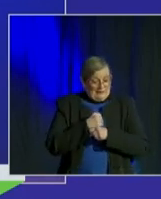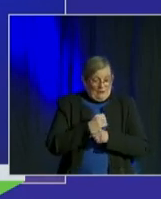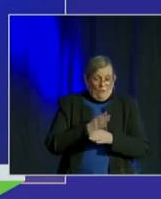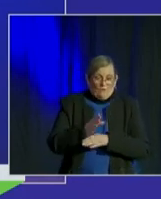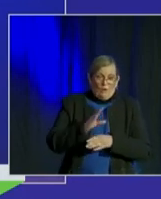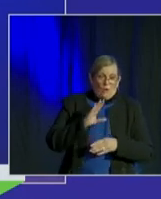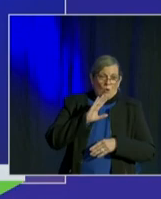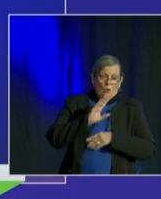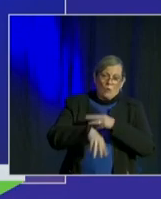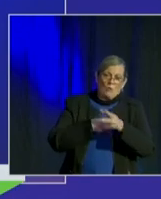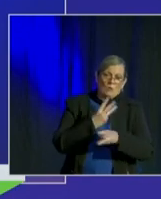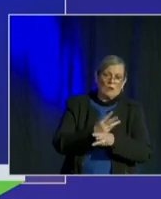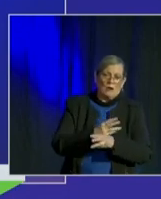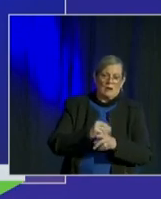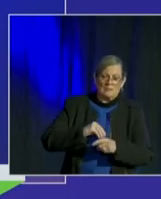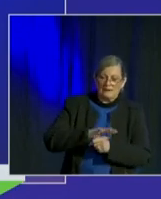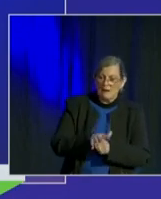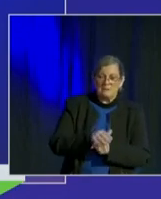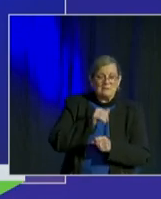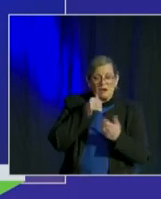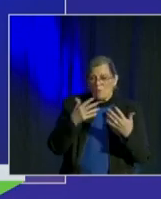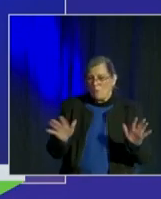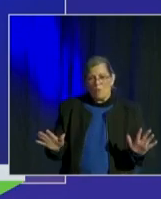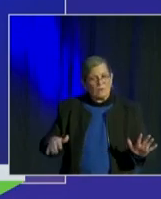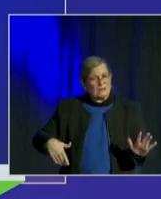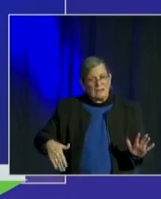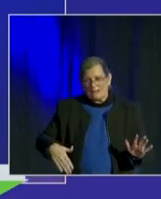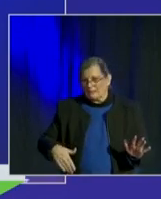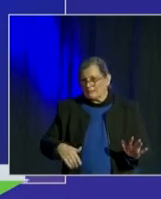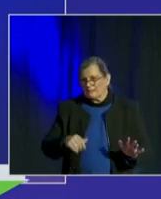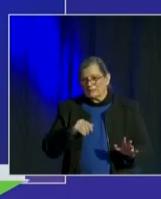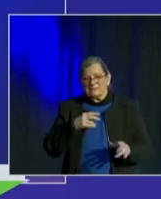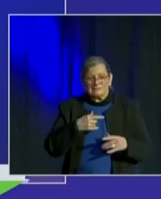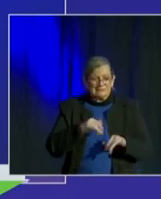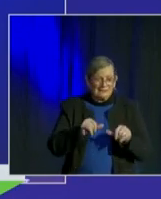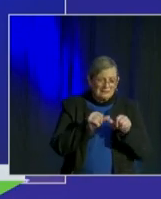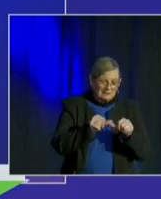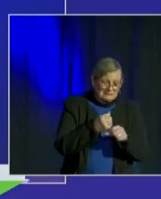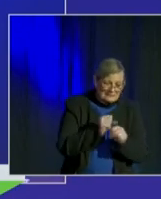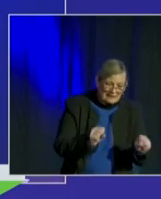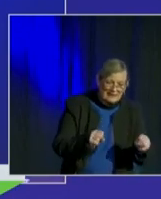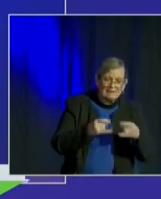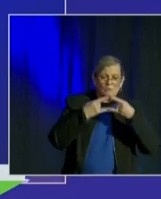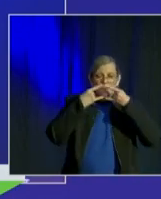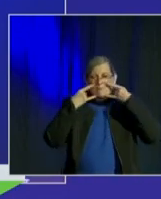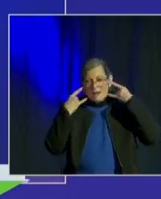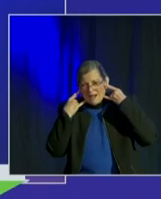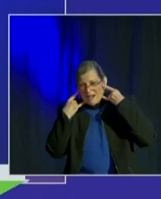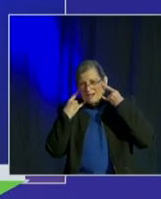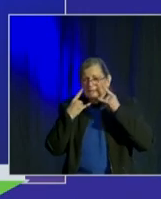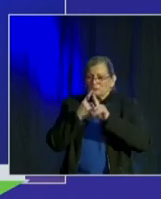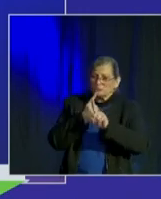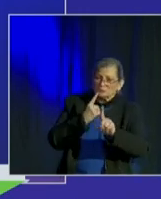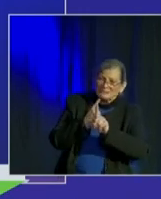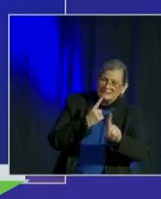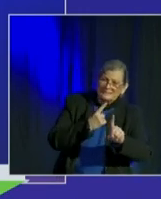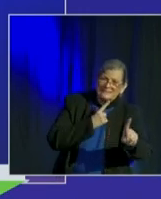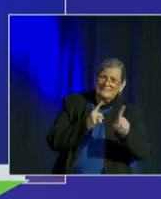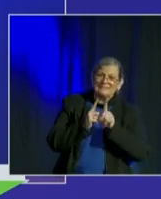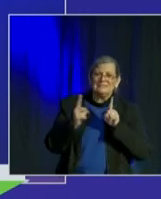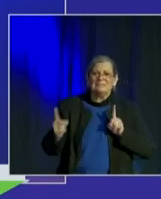not through with it yet. So stay vigilant, stay safe, continue to wear your mask, social